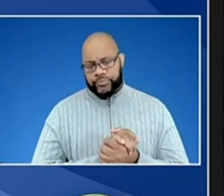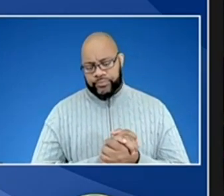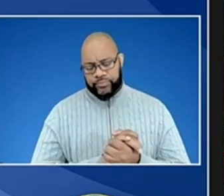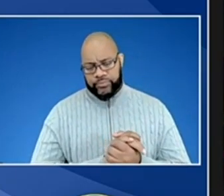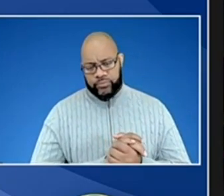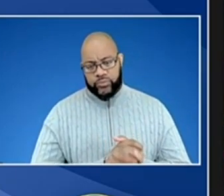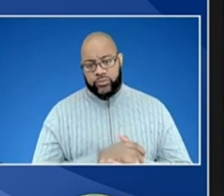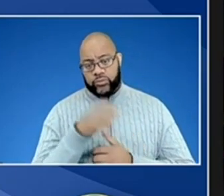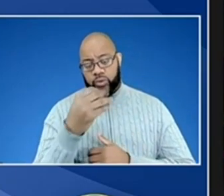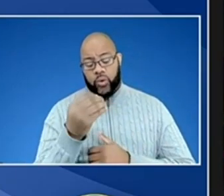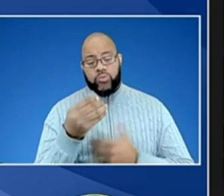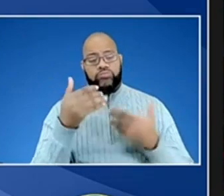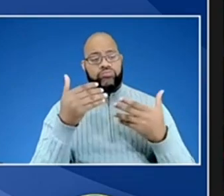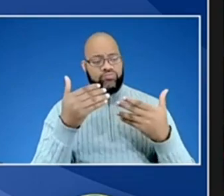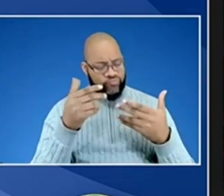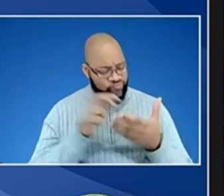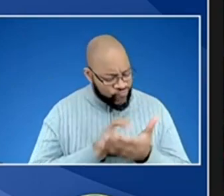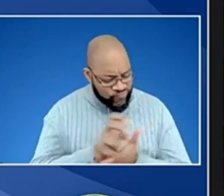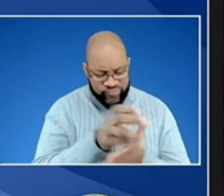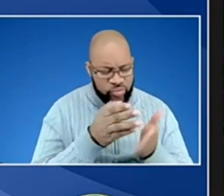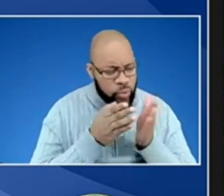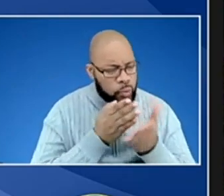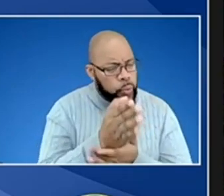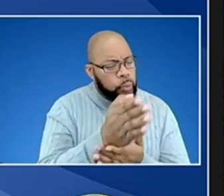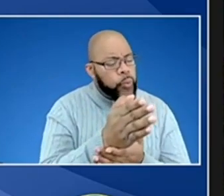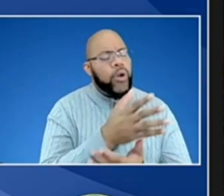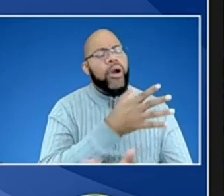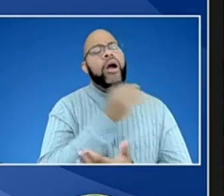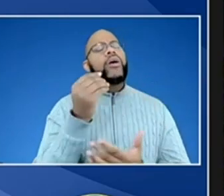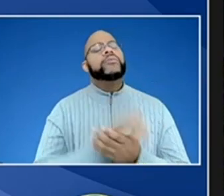So let's forge ahead here and